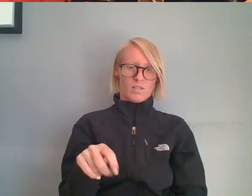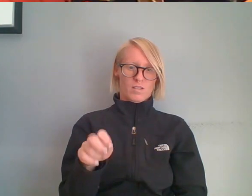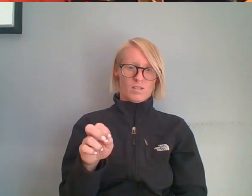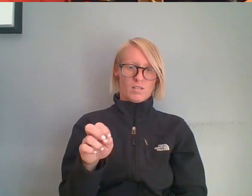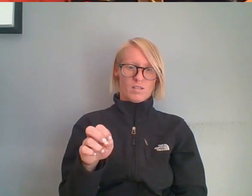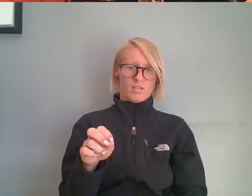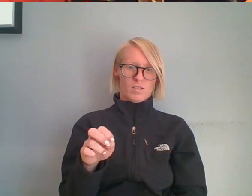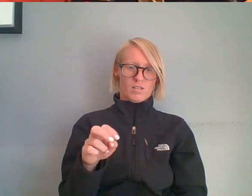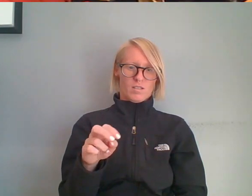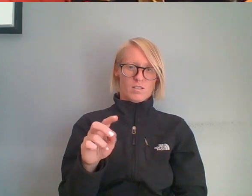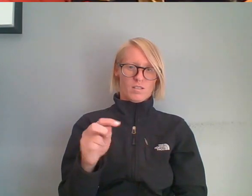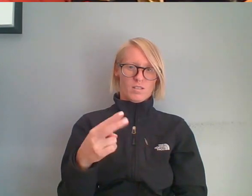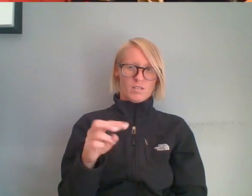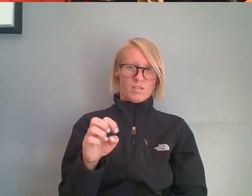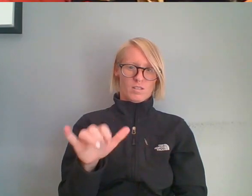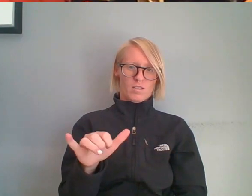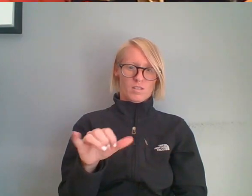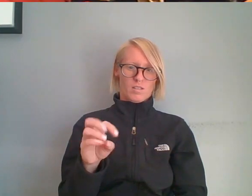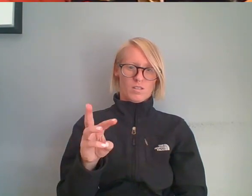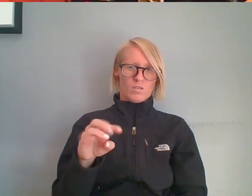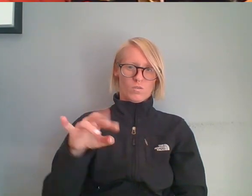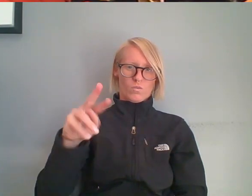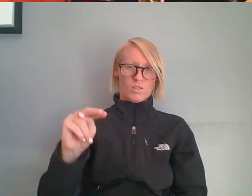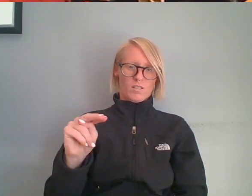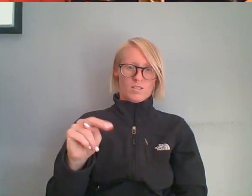IHOPETHAT THEYWIN.